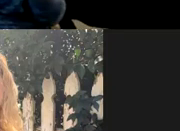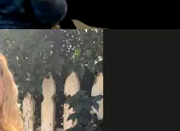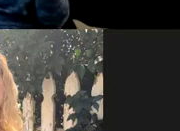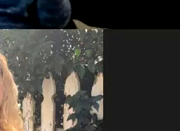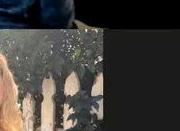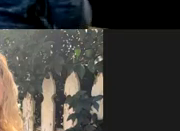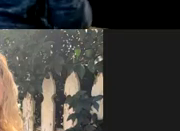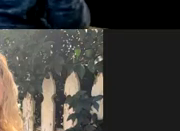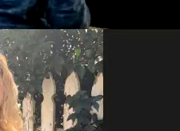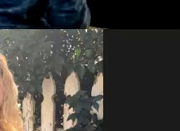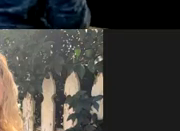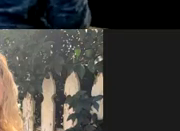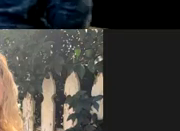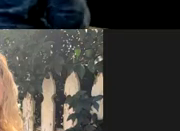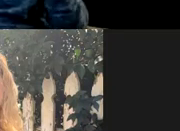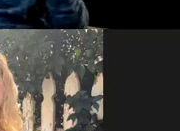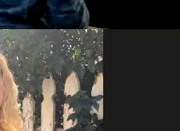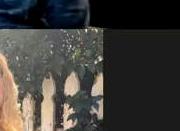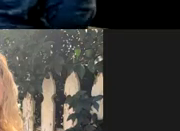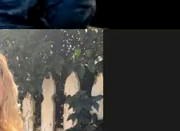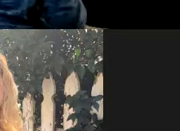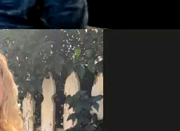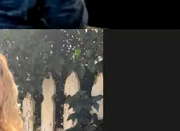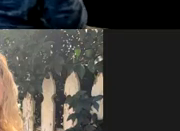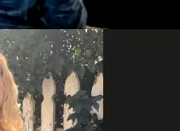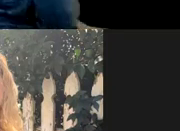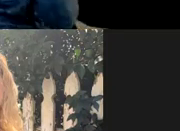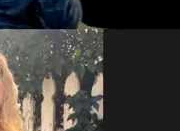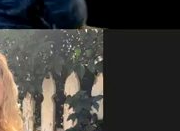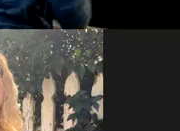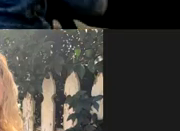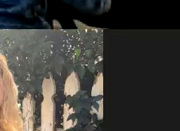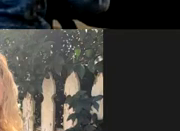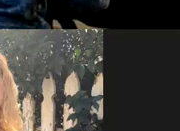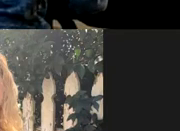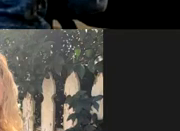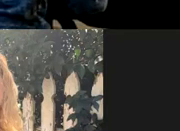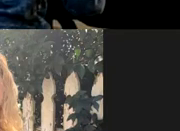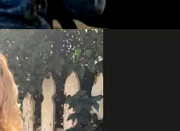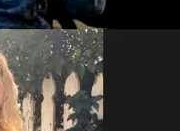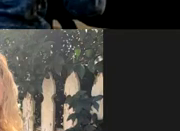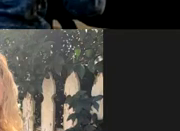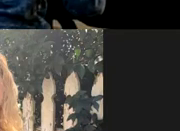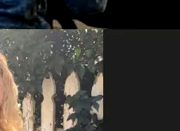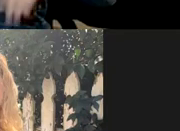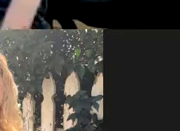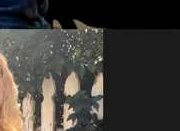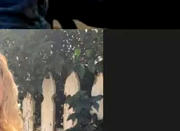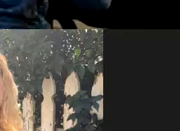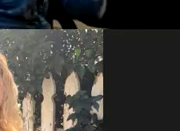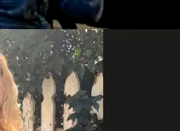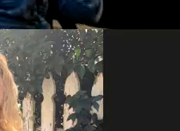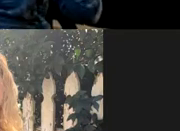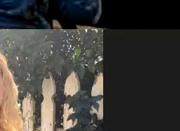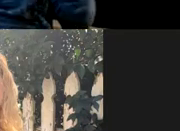Virginia. We do not have any sort of rent caps or anything of that nature. And unfortunately,